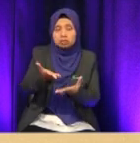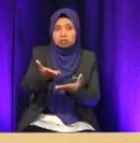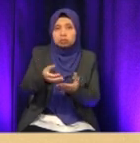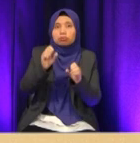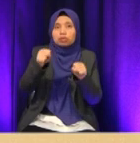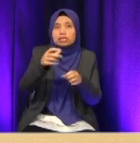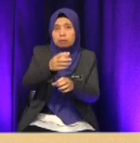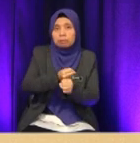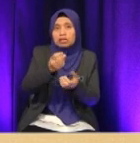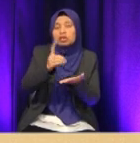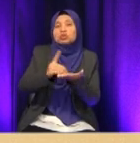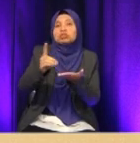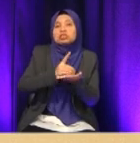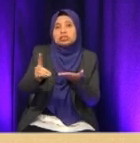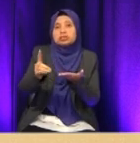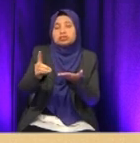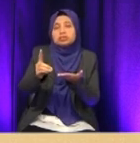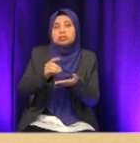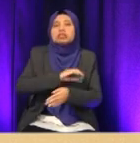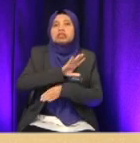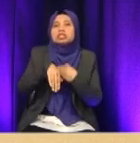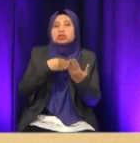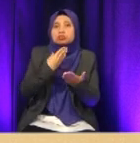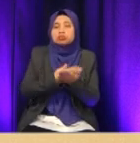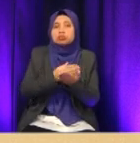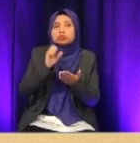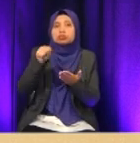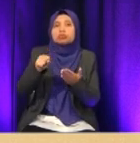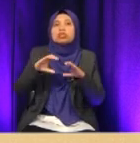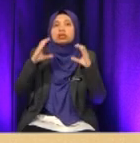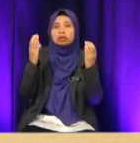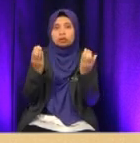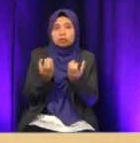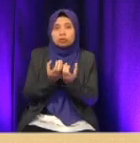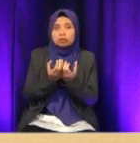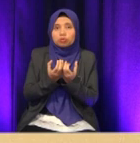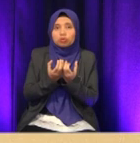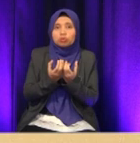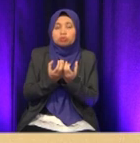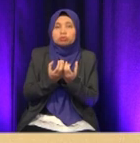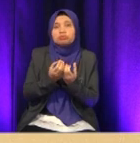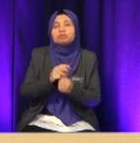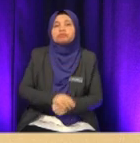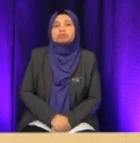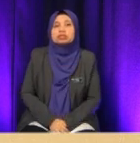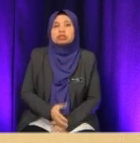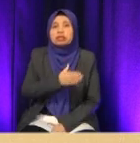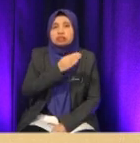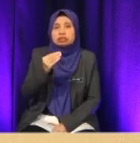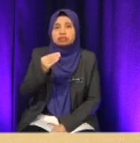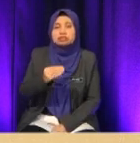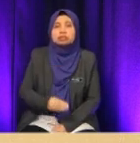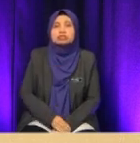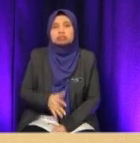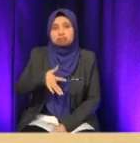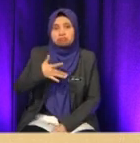this isn't compulsory. Then you can participate in whichever group runs or individual visits you like, whenever you feel like